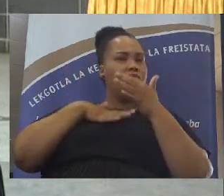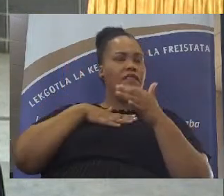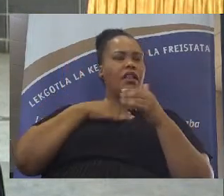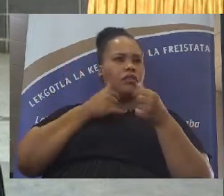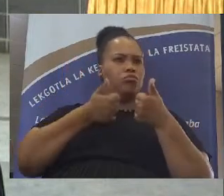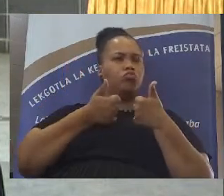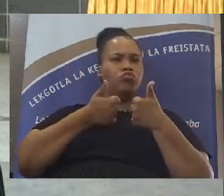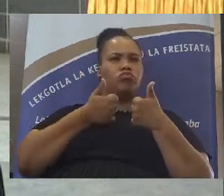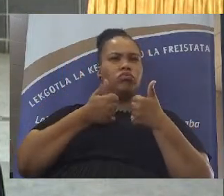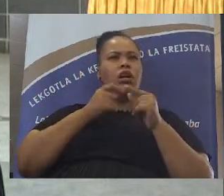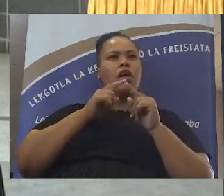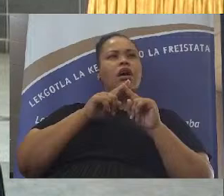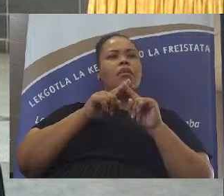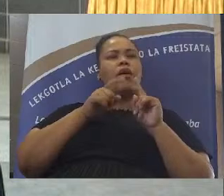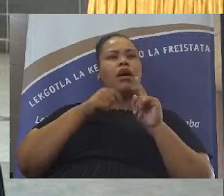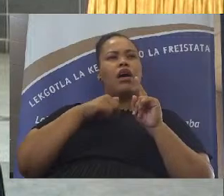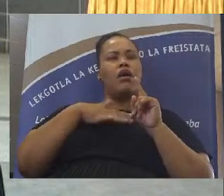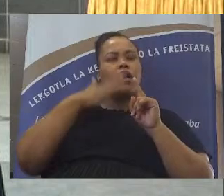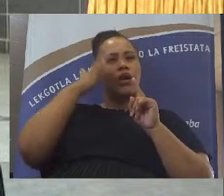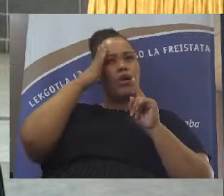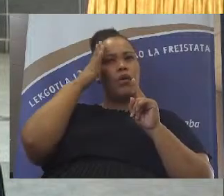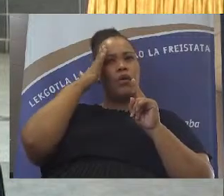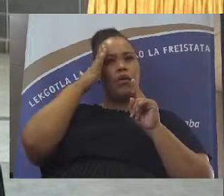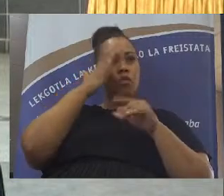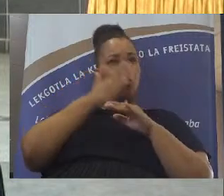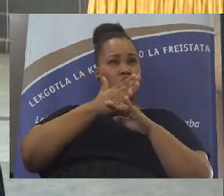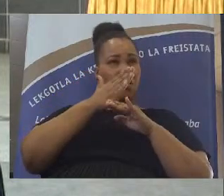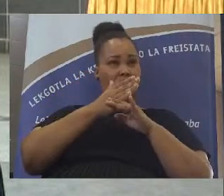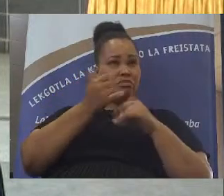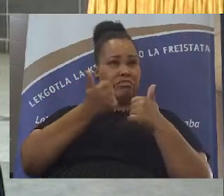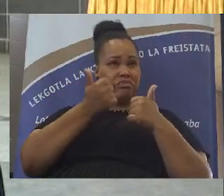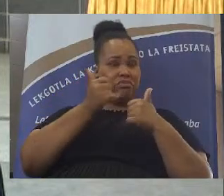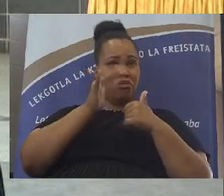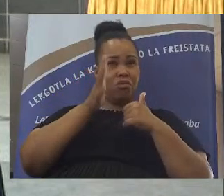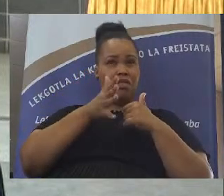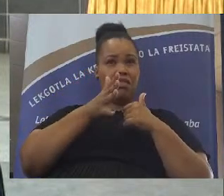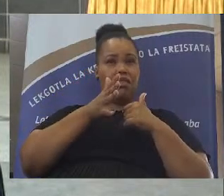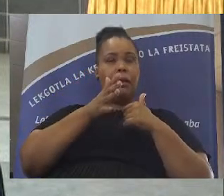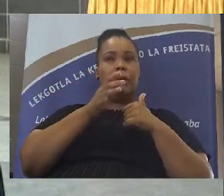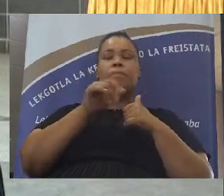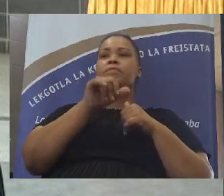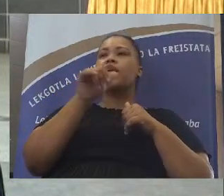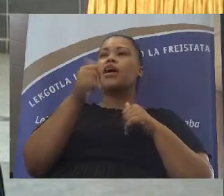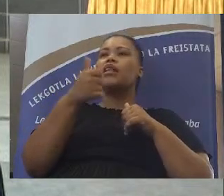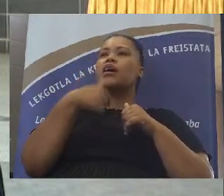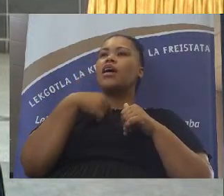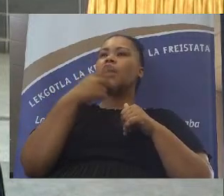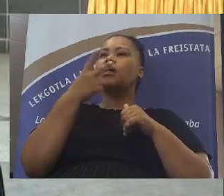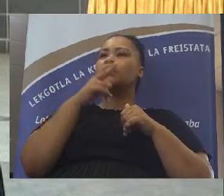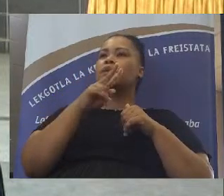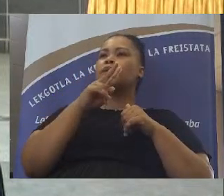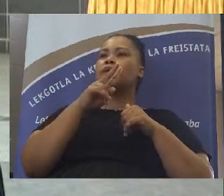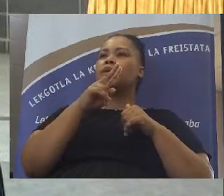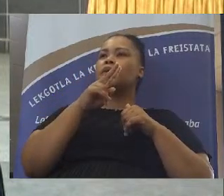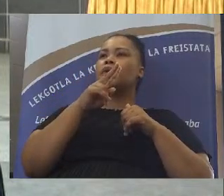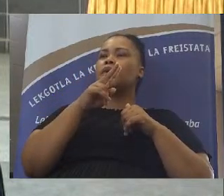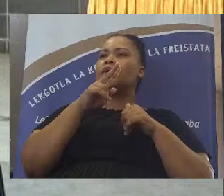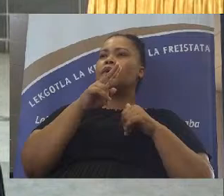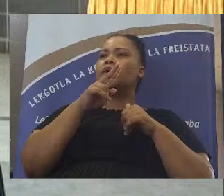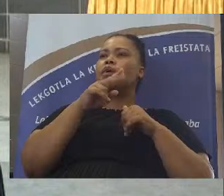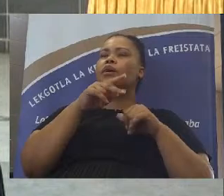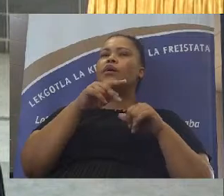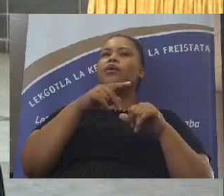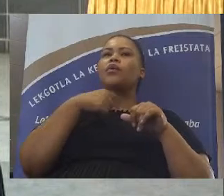but I want to know, is that really going to come into working? The other thing I saw, that we